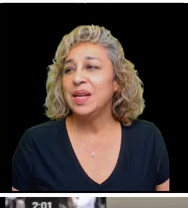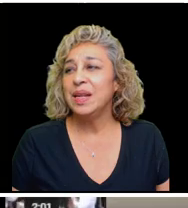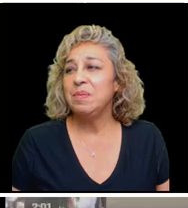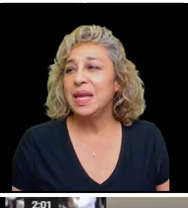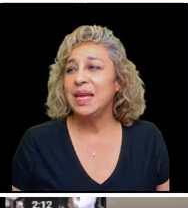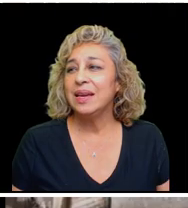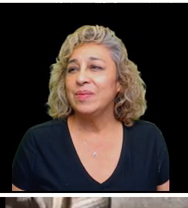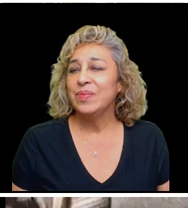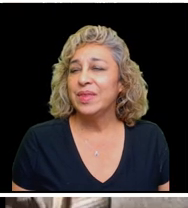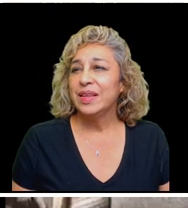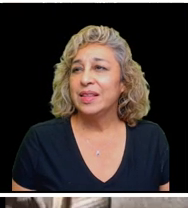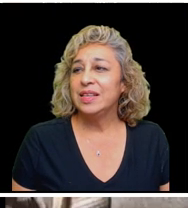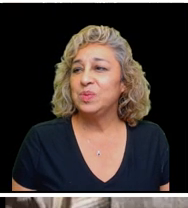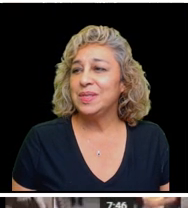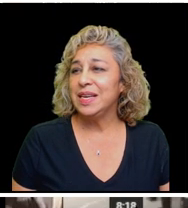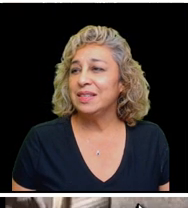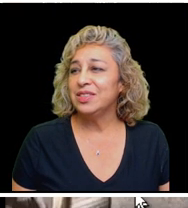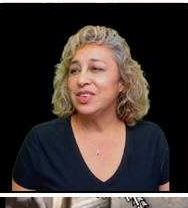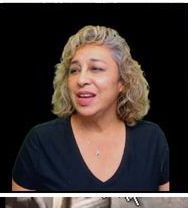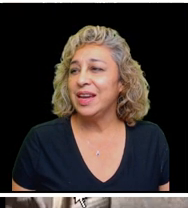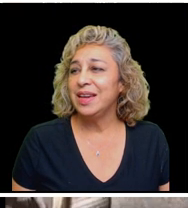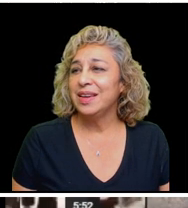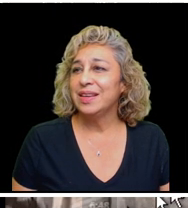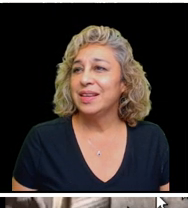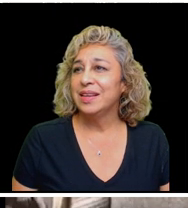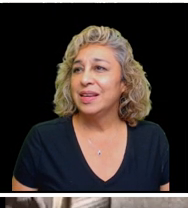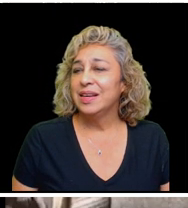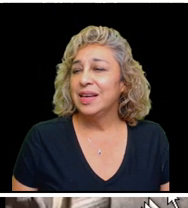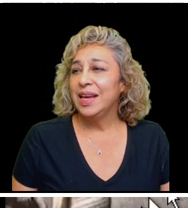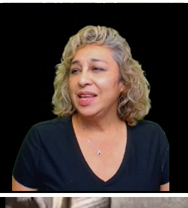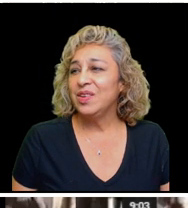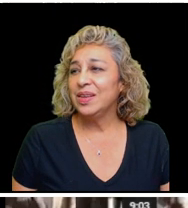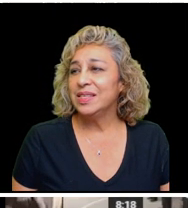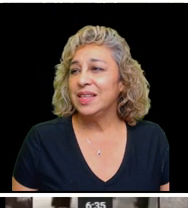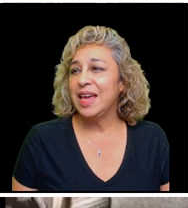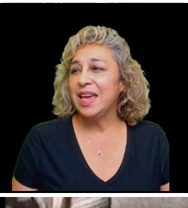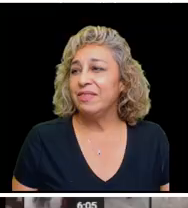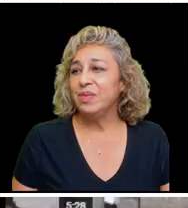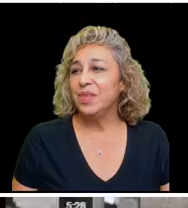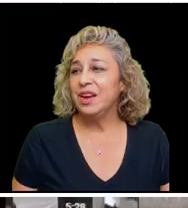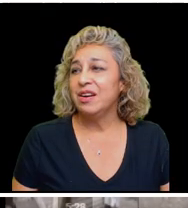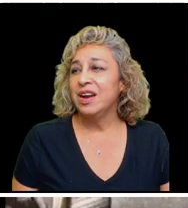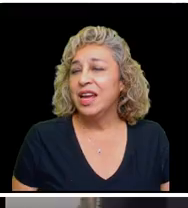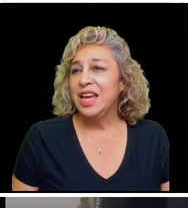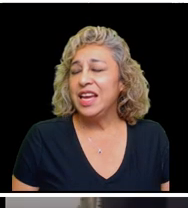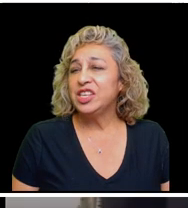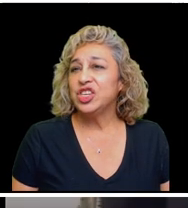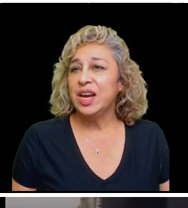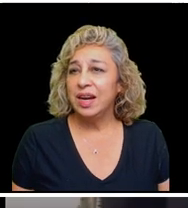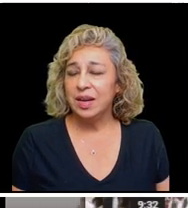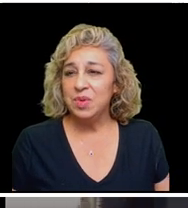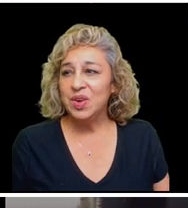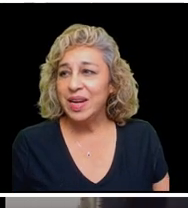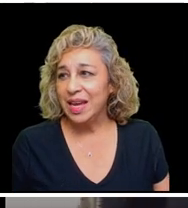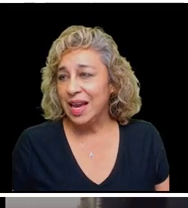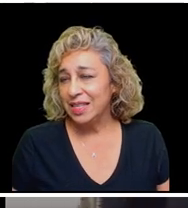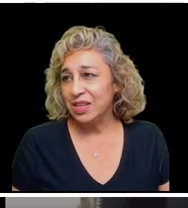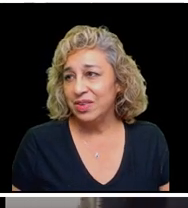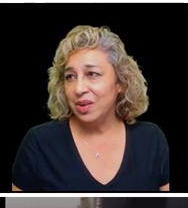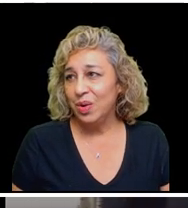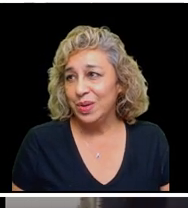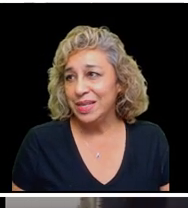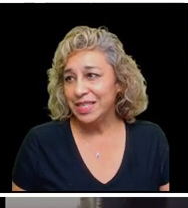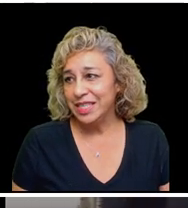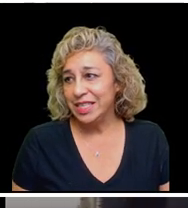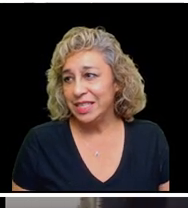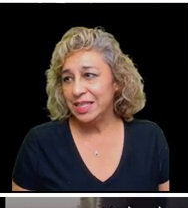community meeting this was yesterday and you can see they gave them their each community has